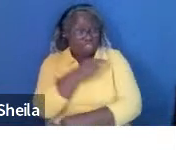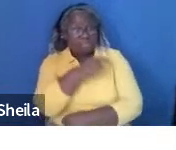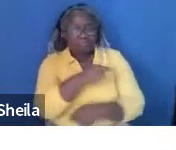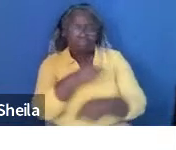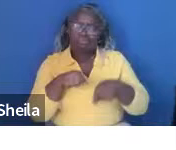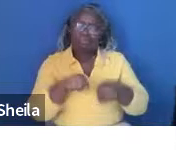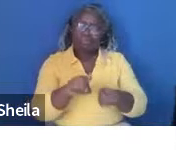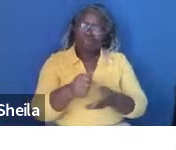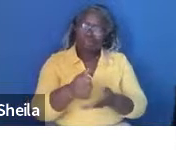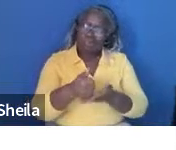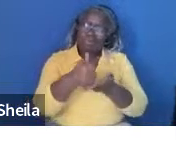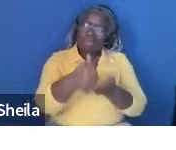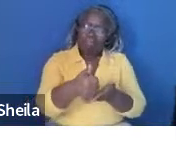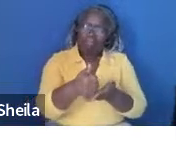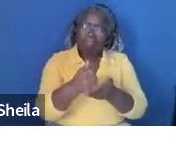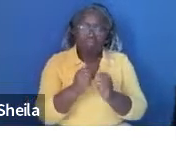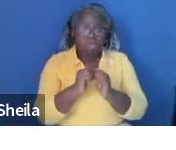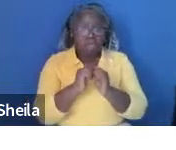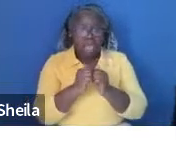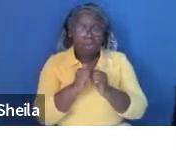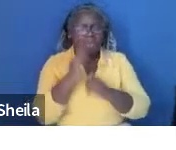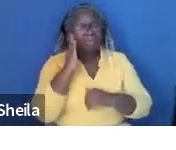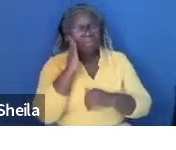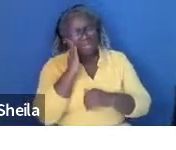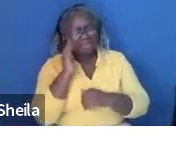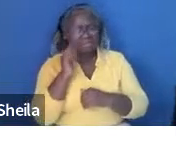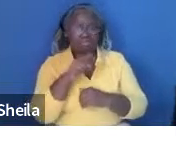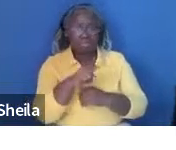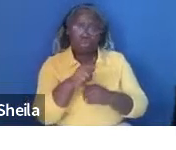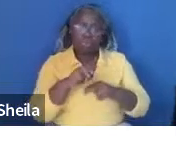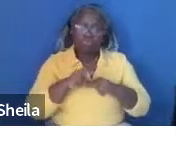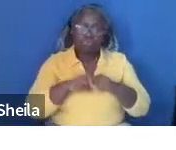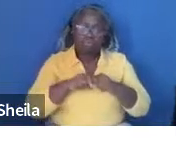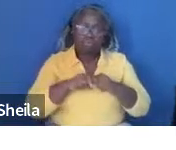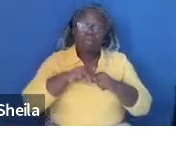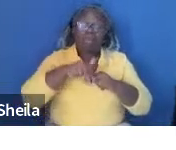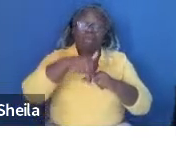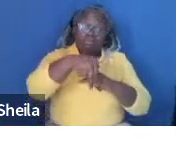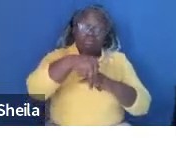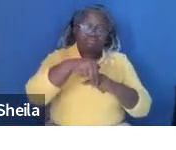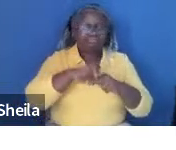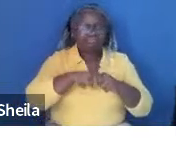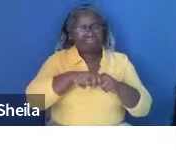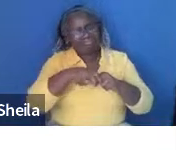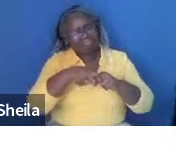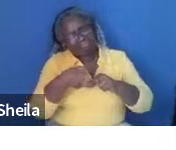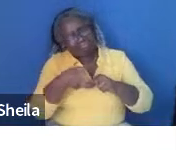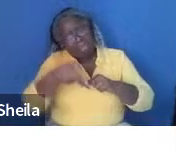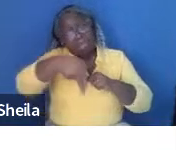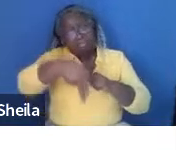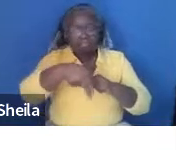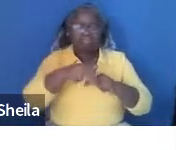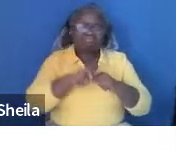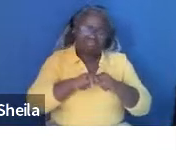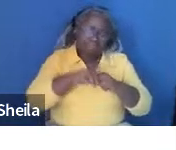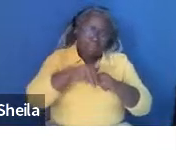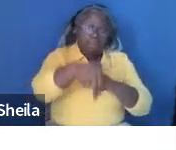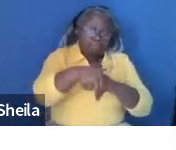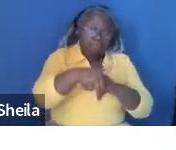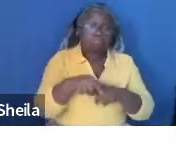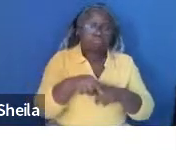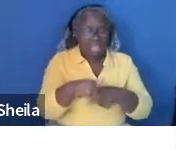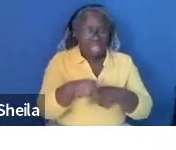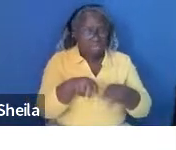bedroom-like setting, or use the television and the sofa in what would ultimately be more of a